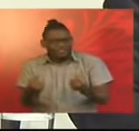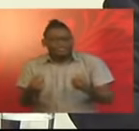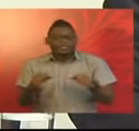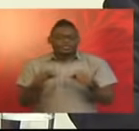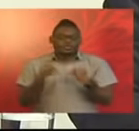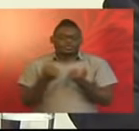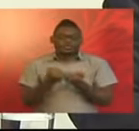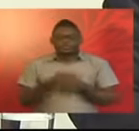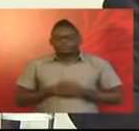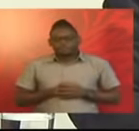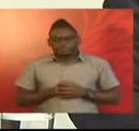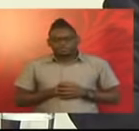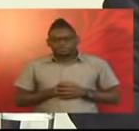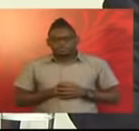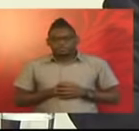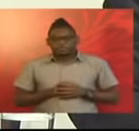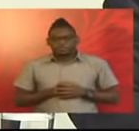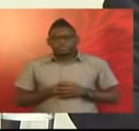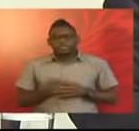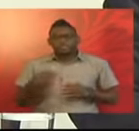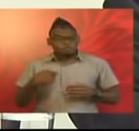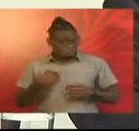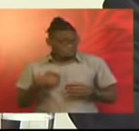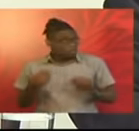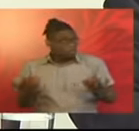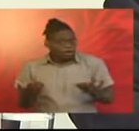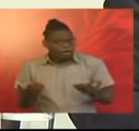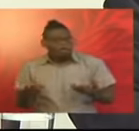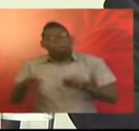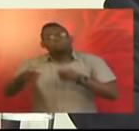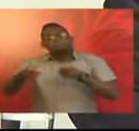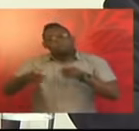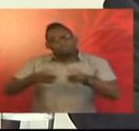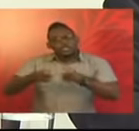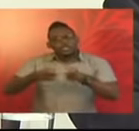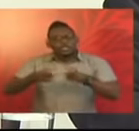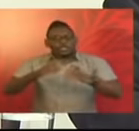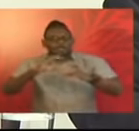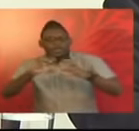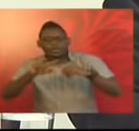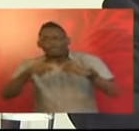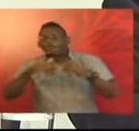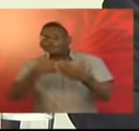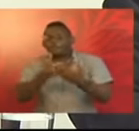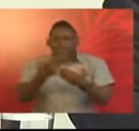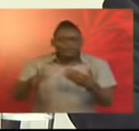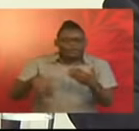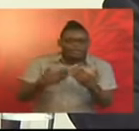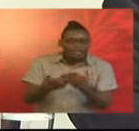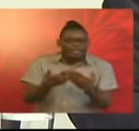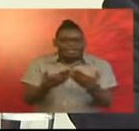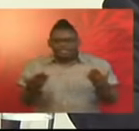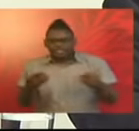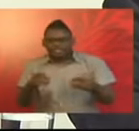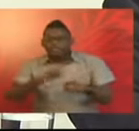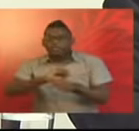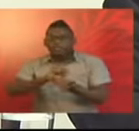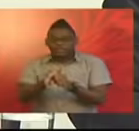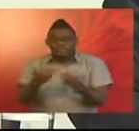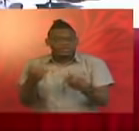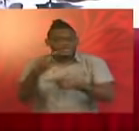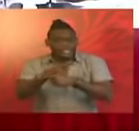of Health, and your moderator for this morning's COVID-19 update. We will begin with Dr. Hines, who will provide the